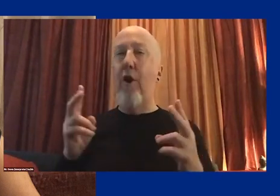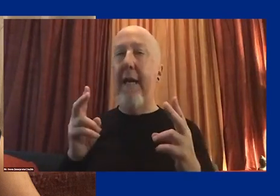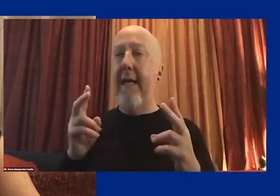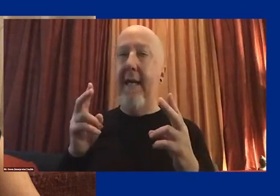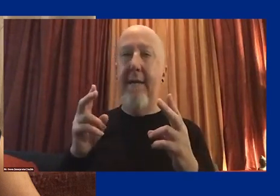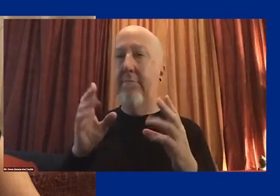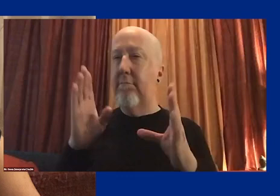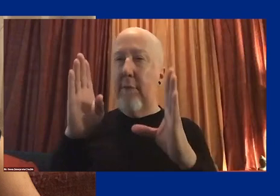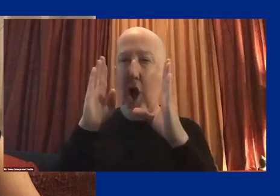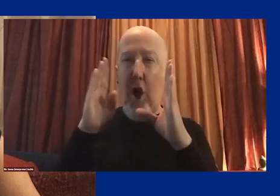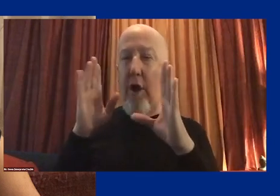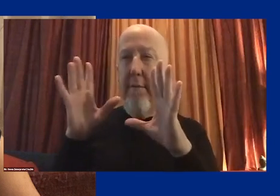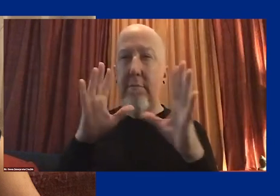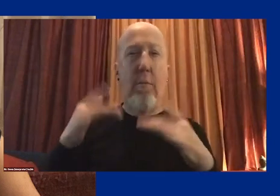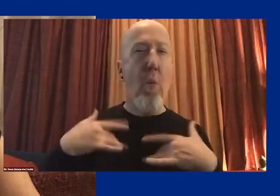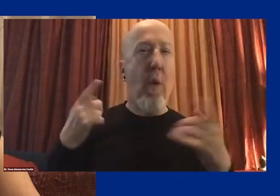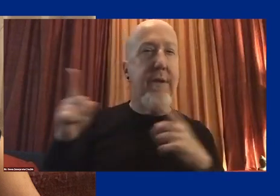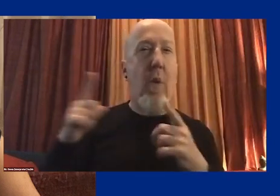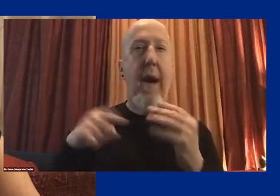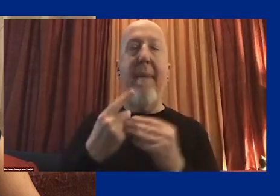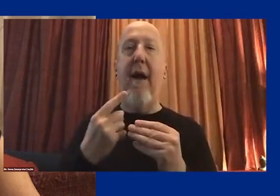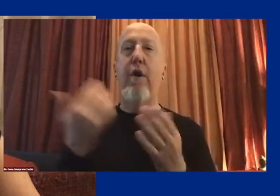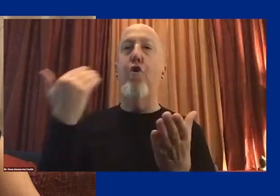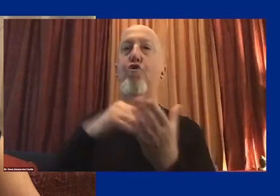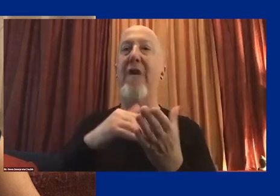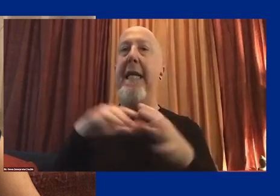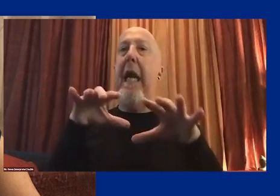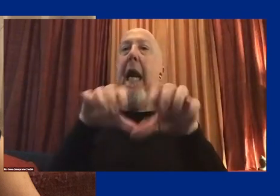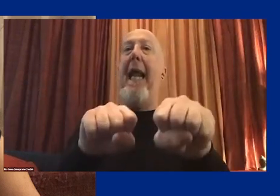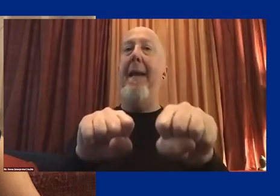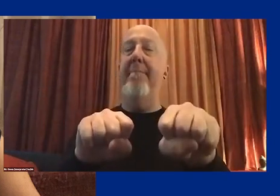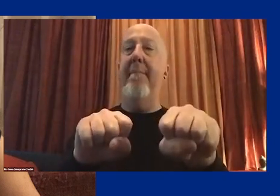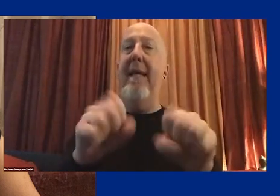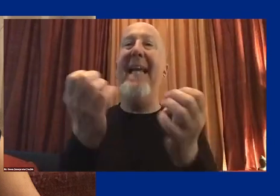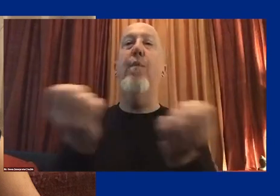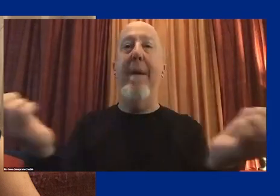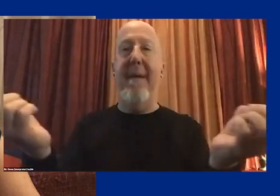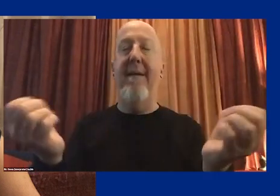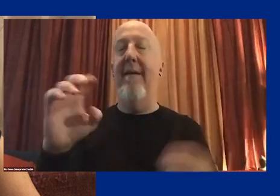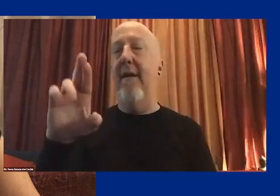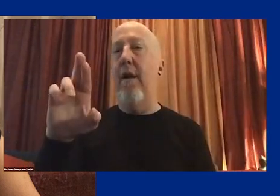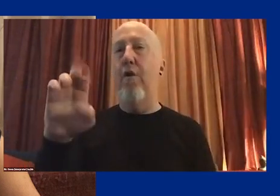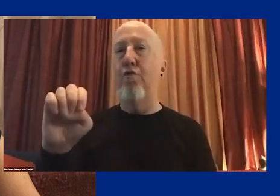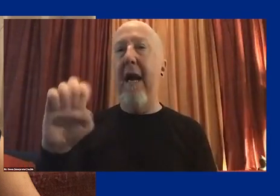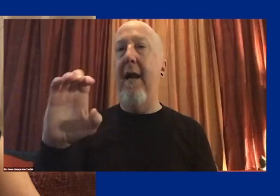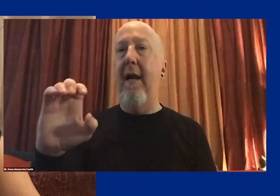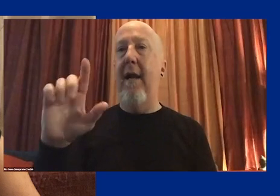with reclamation of equipment. And I would definitely factor that into my